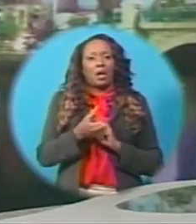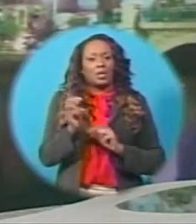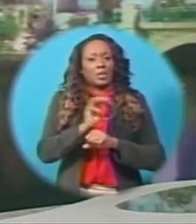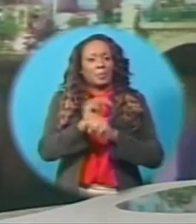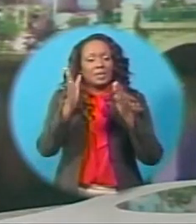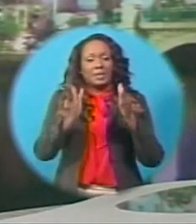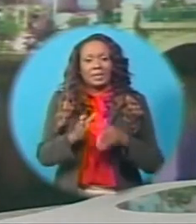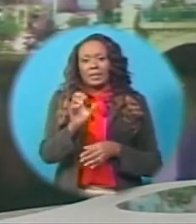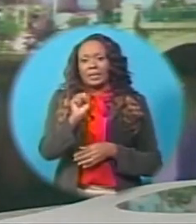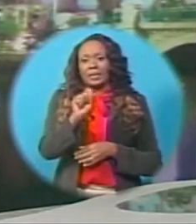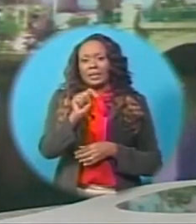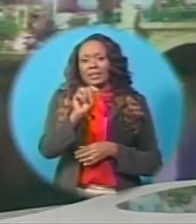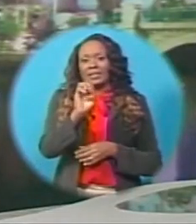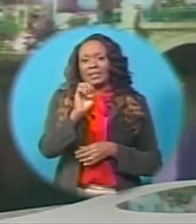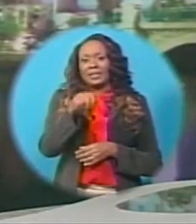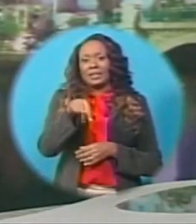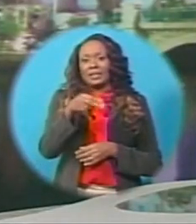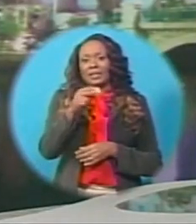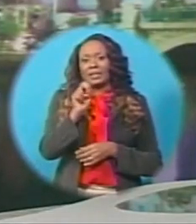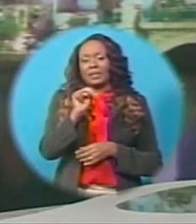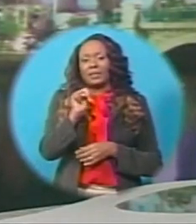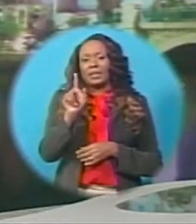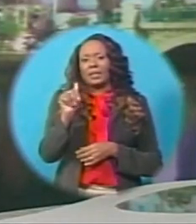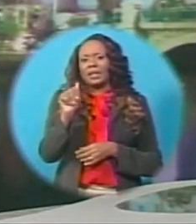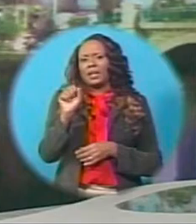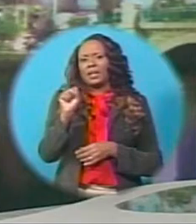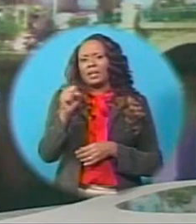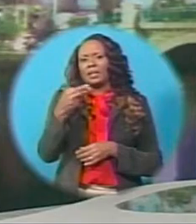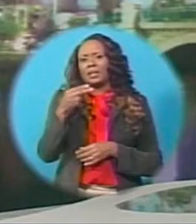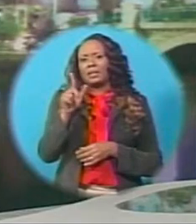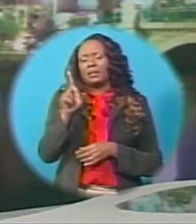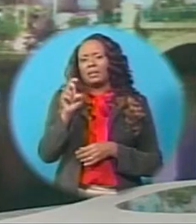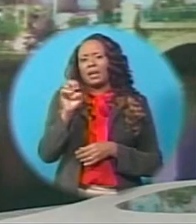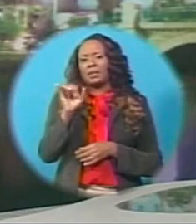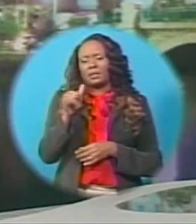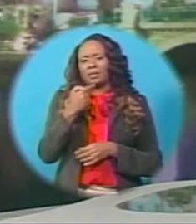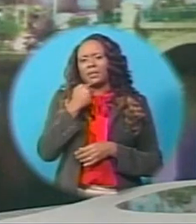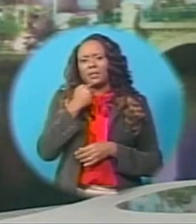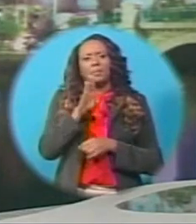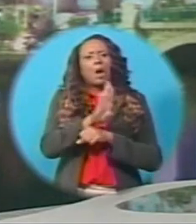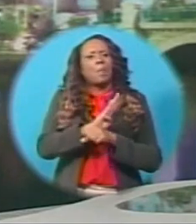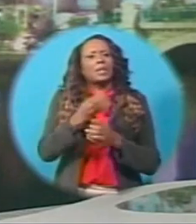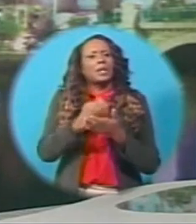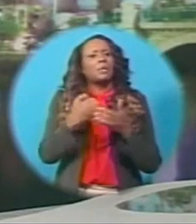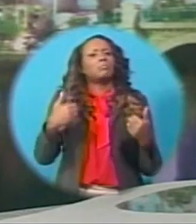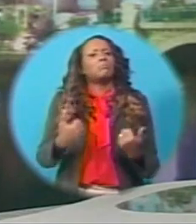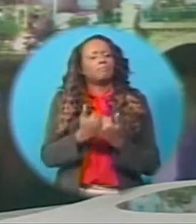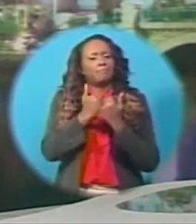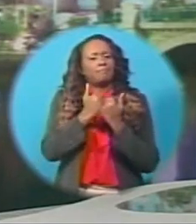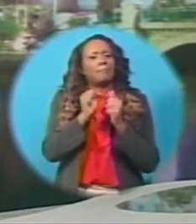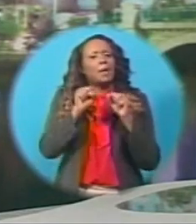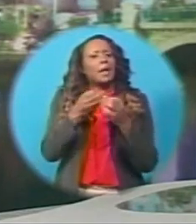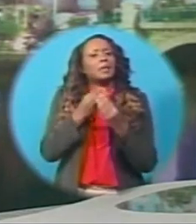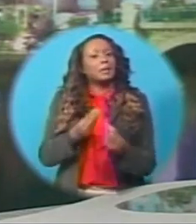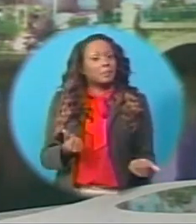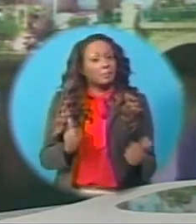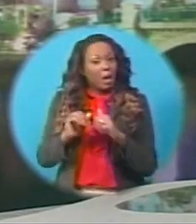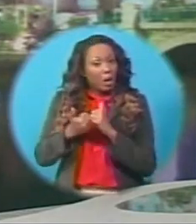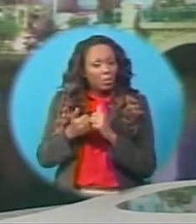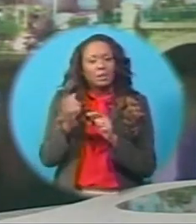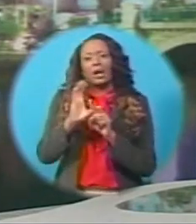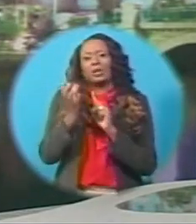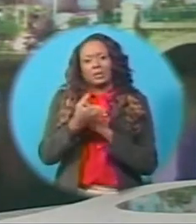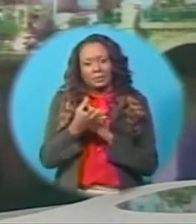of Culture Stephen Lashley is confident some of Barbados's economic challenges can be addressed through the development of the cultural